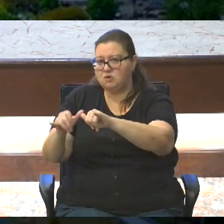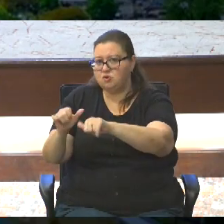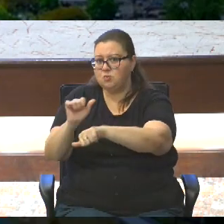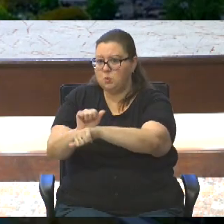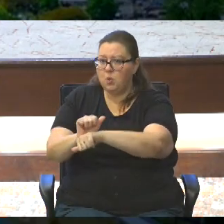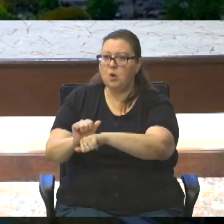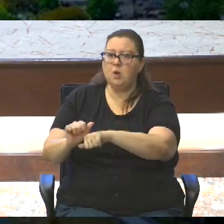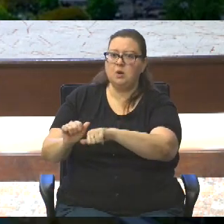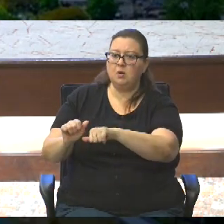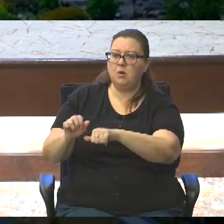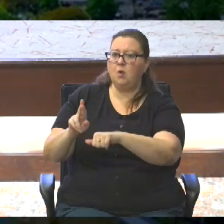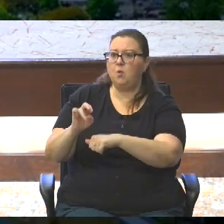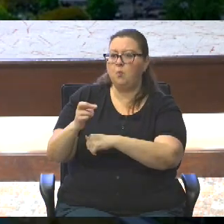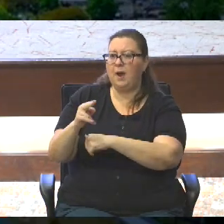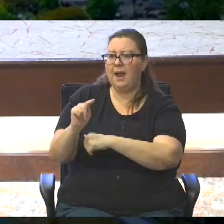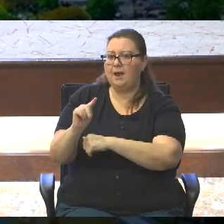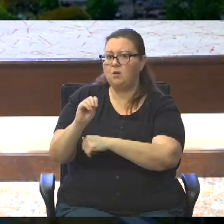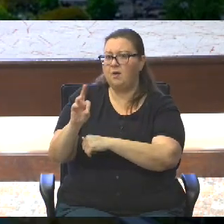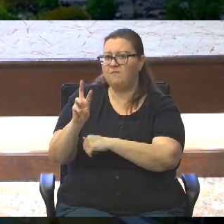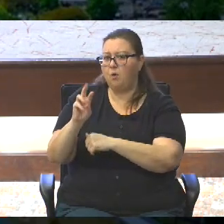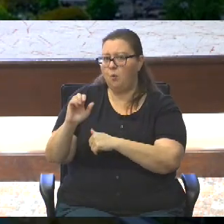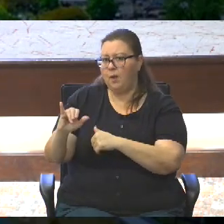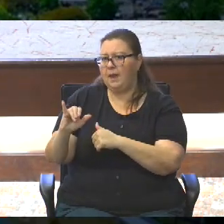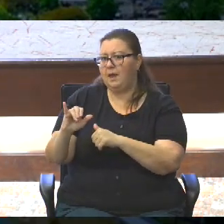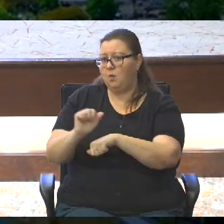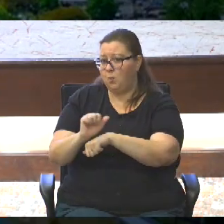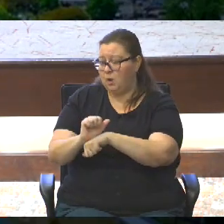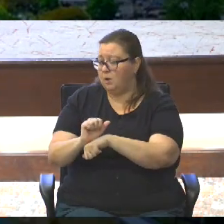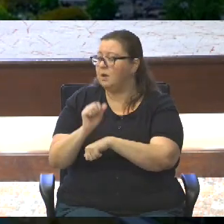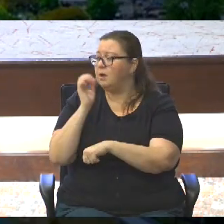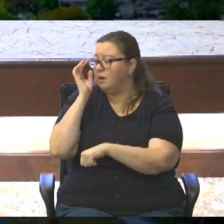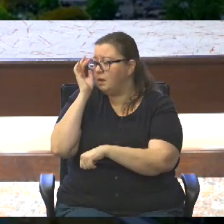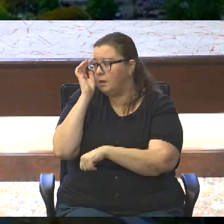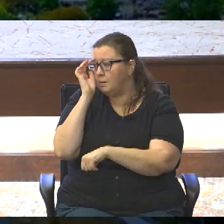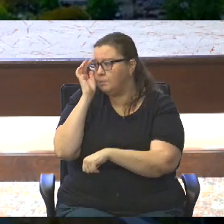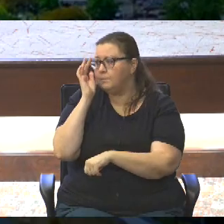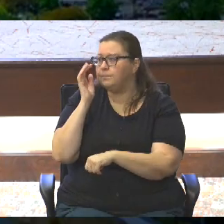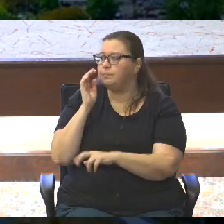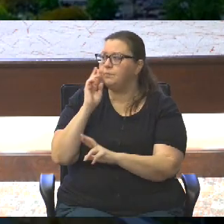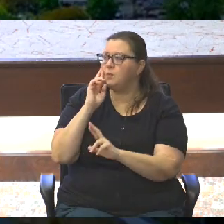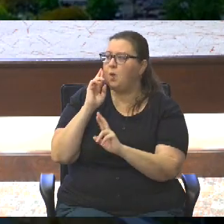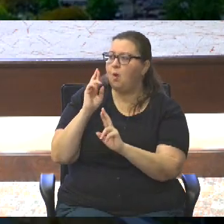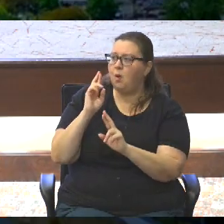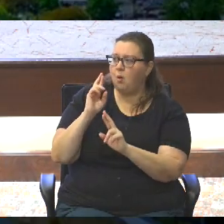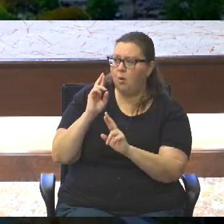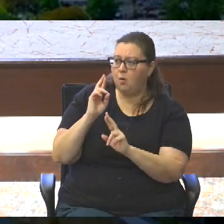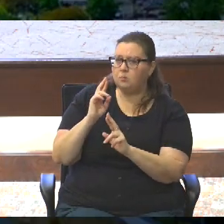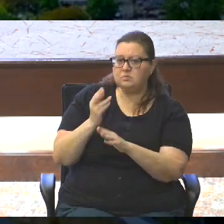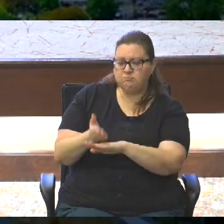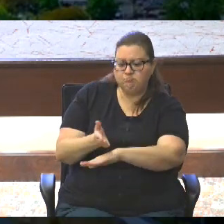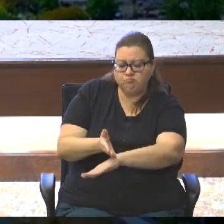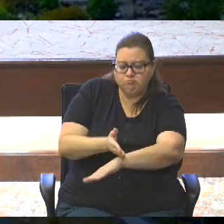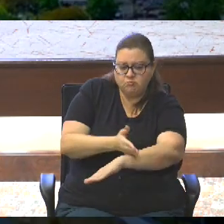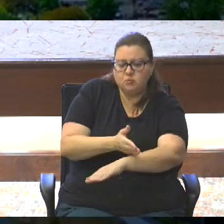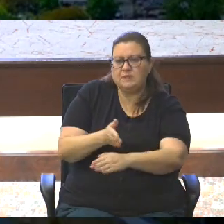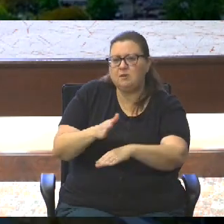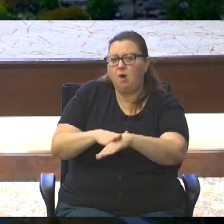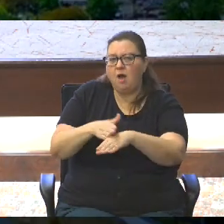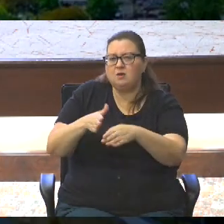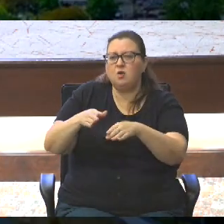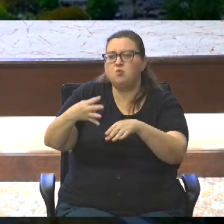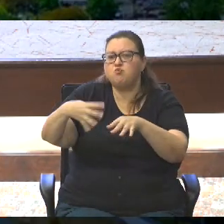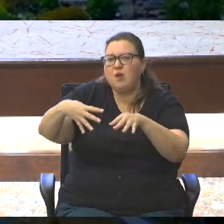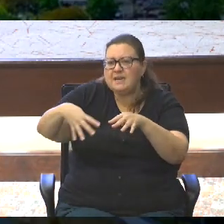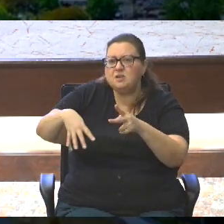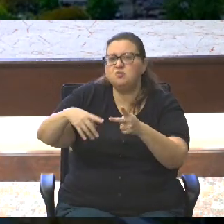right-of-way work, in the hopes to bring a comprehensive project together with drainage improvements, street improvements, and bridge